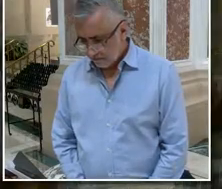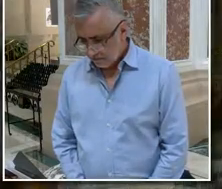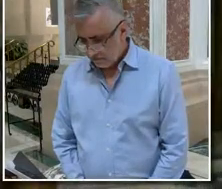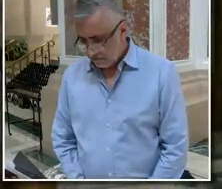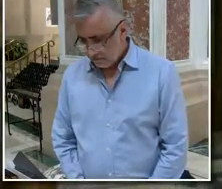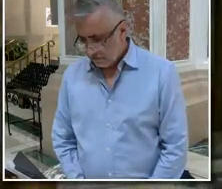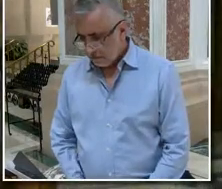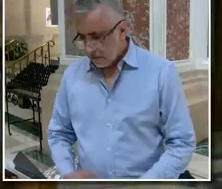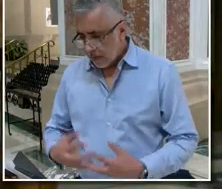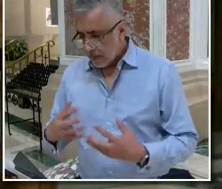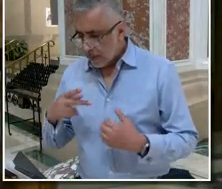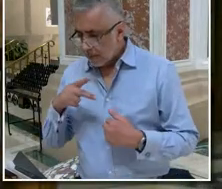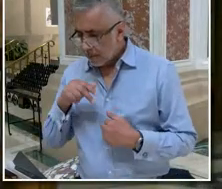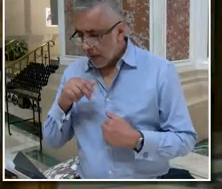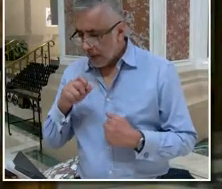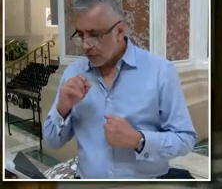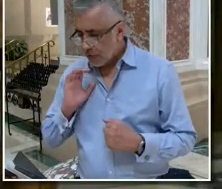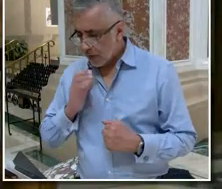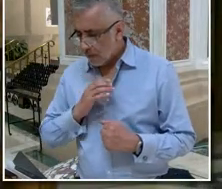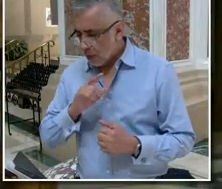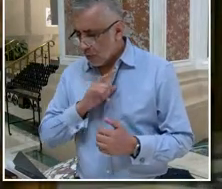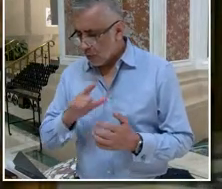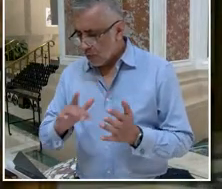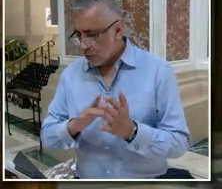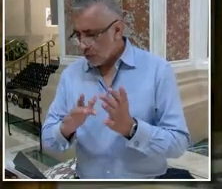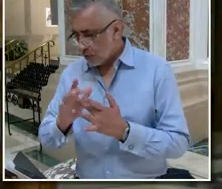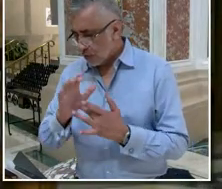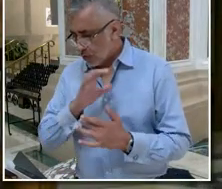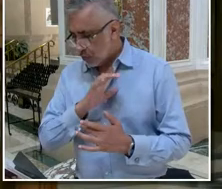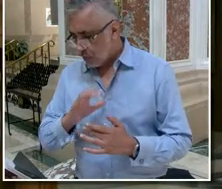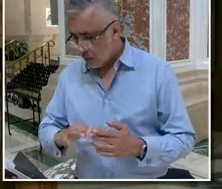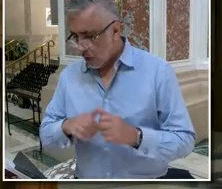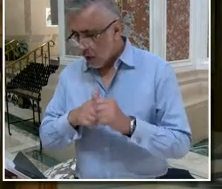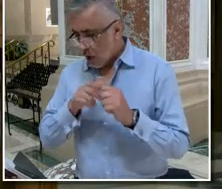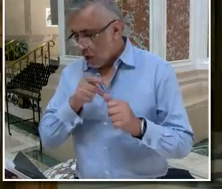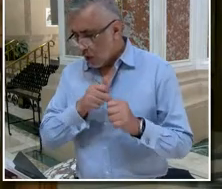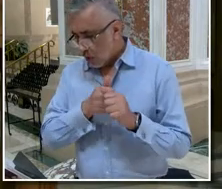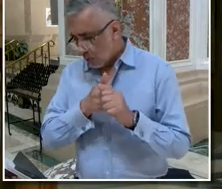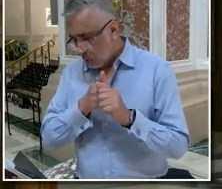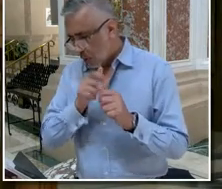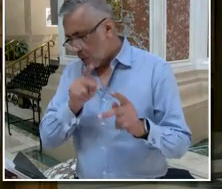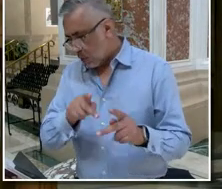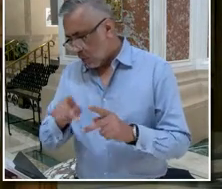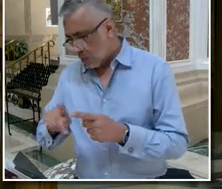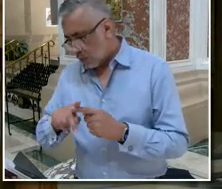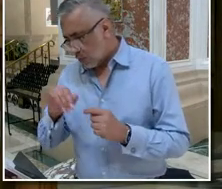The Passion of our Lord Jesus Christ, according to John.